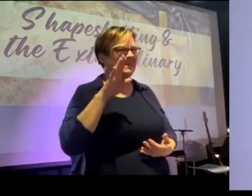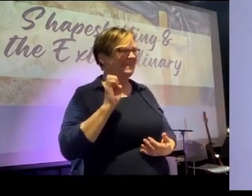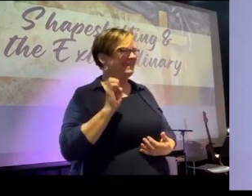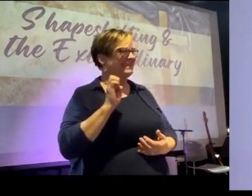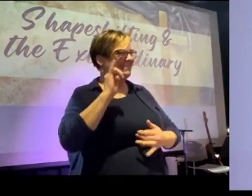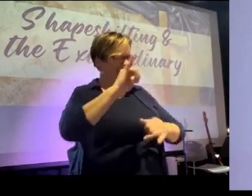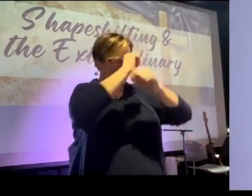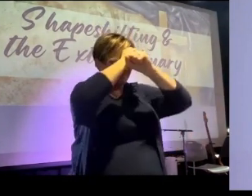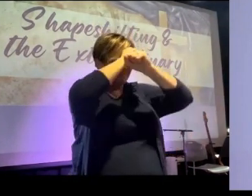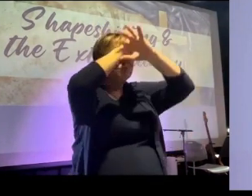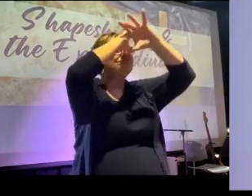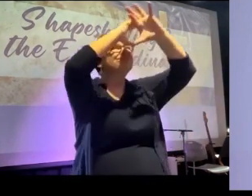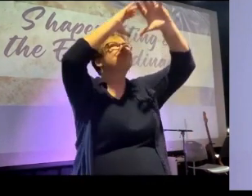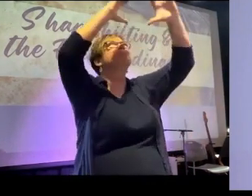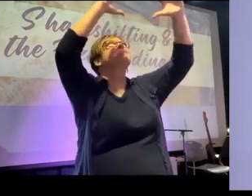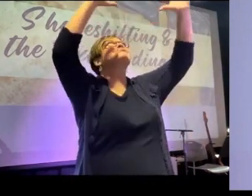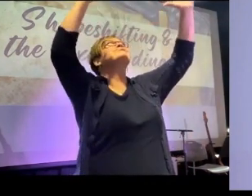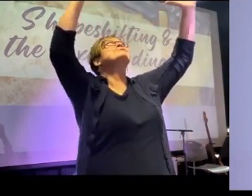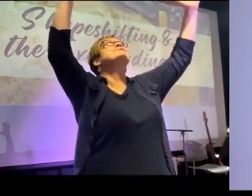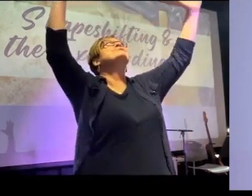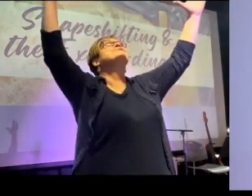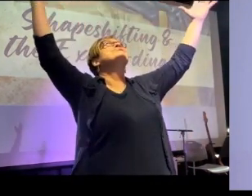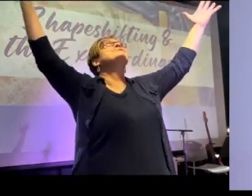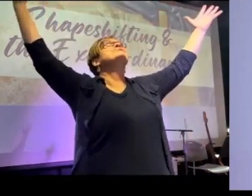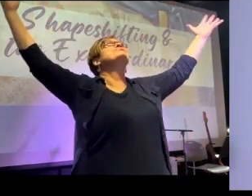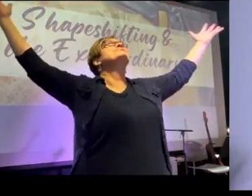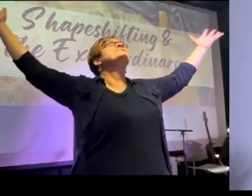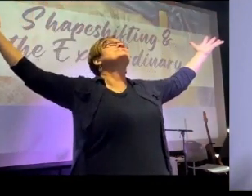Just as the heart chakra,